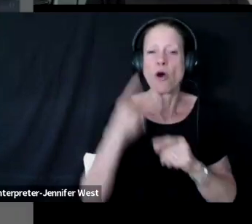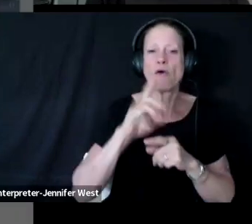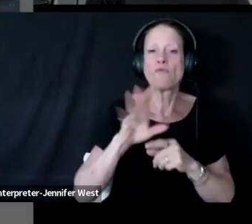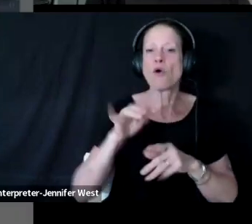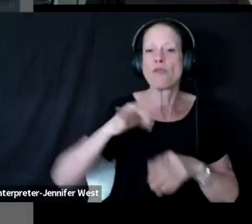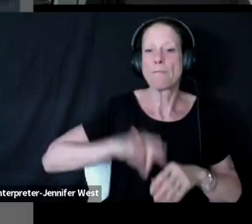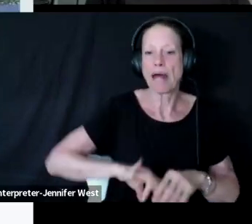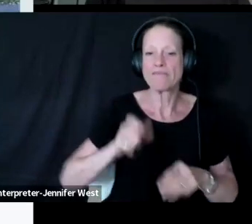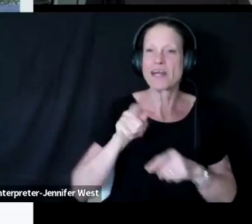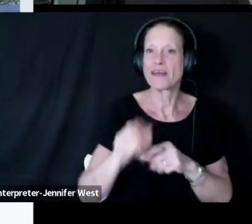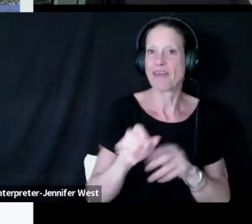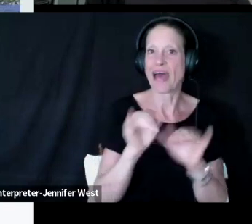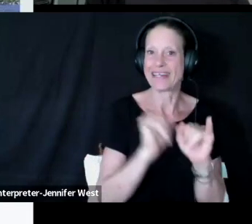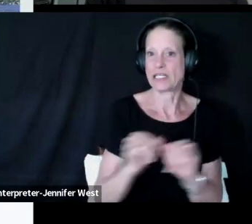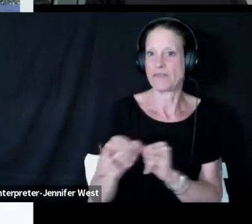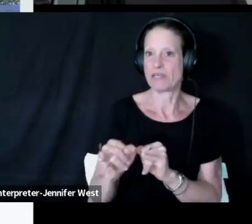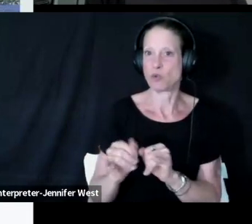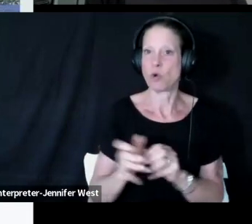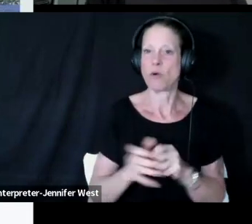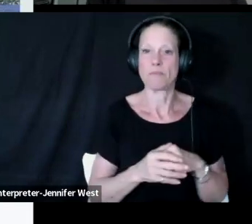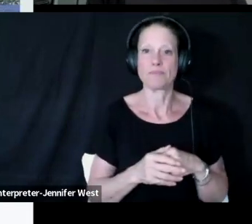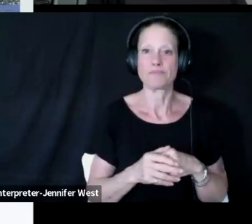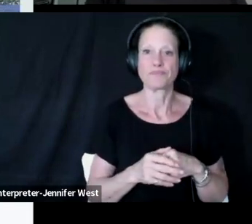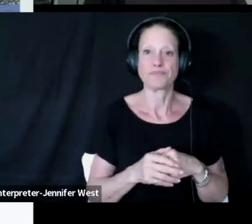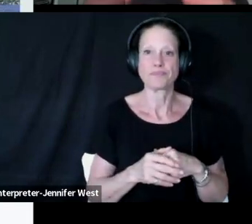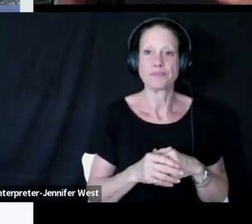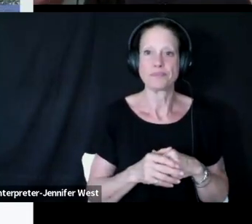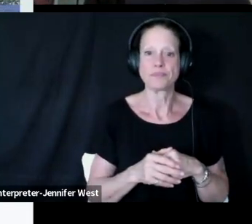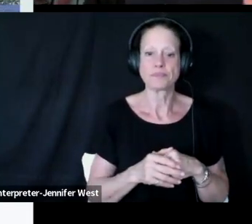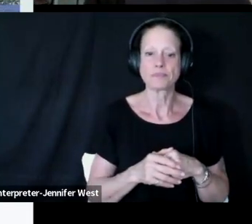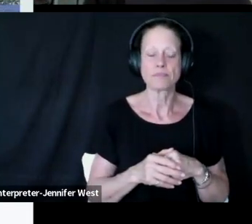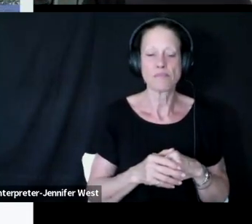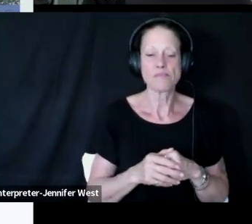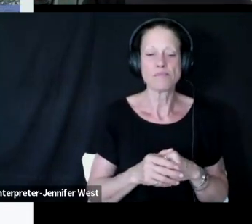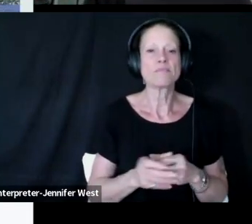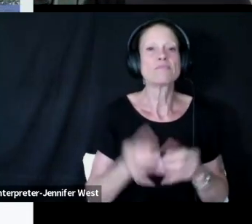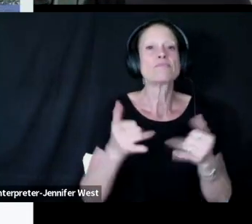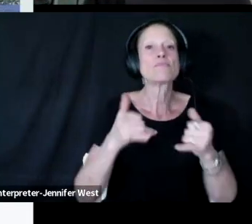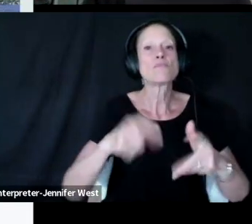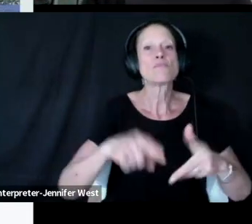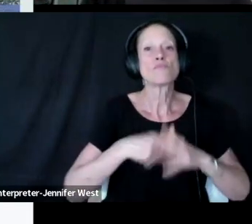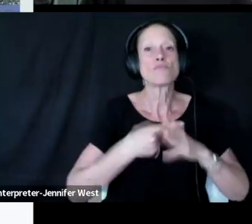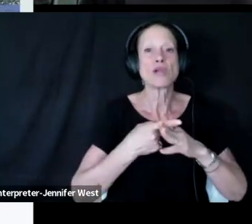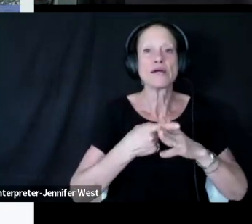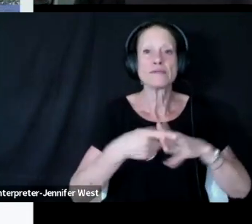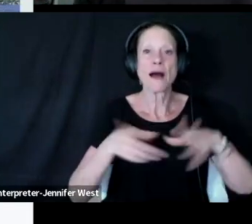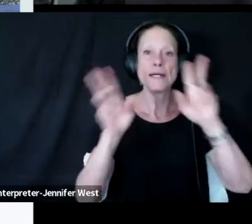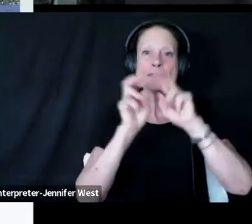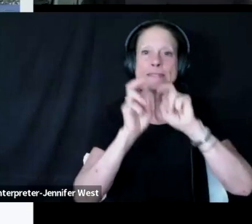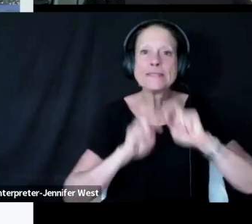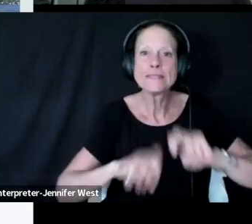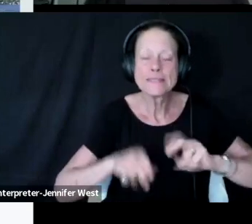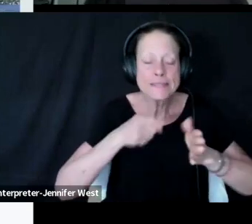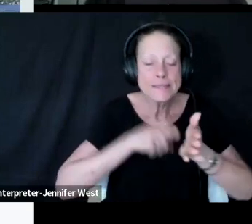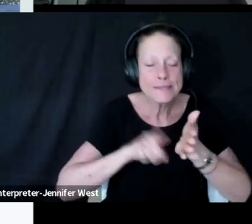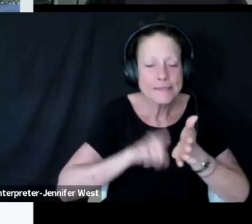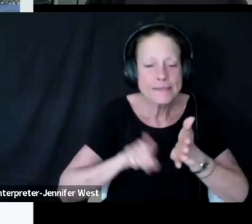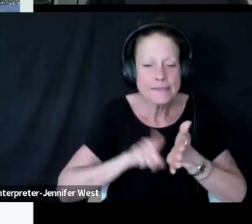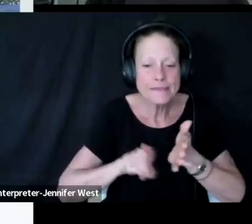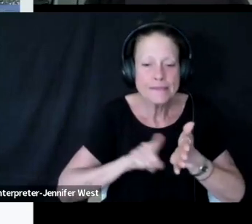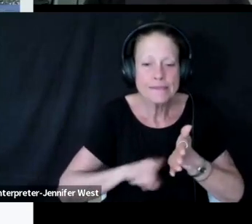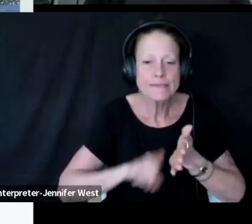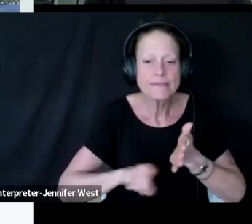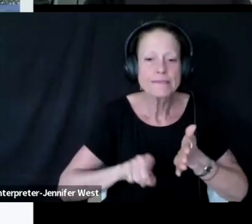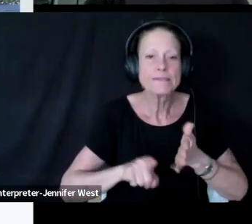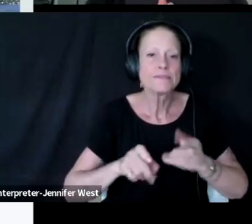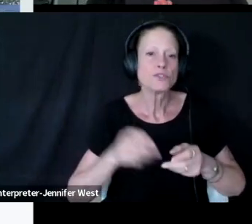Okay. So let me start digging in and showing you some of the output of the Danny